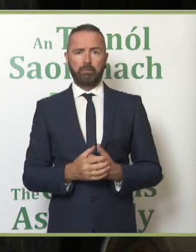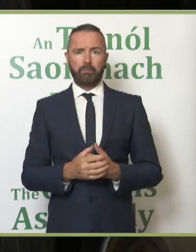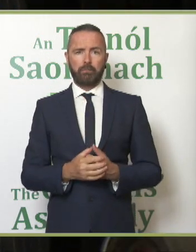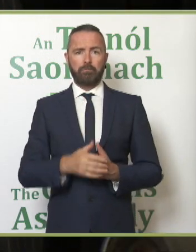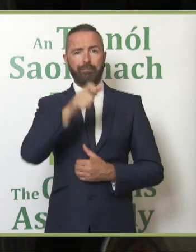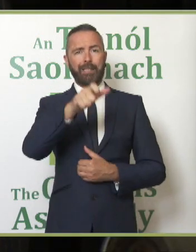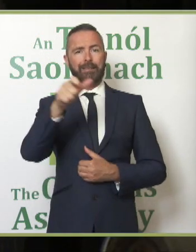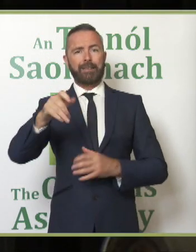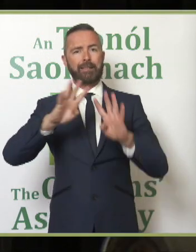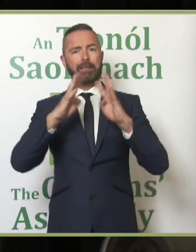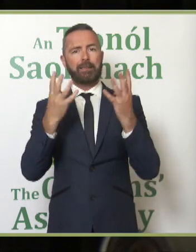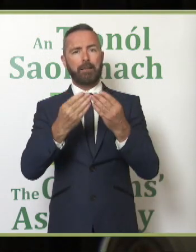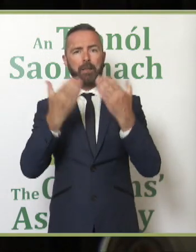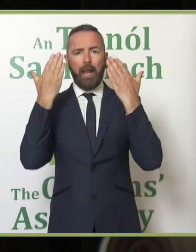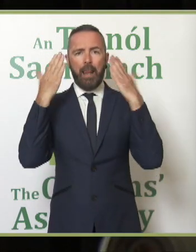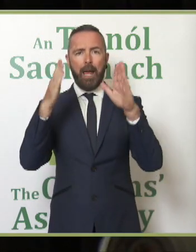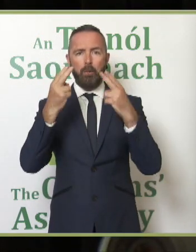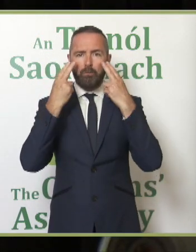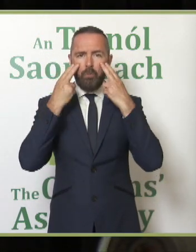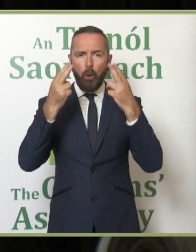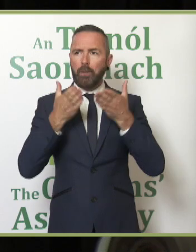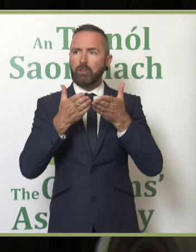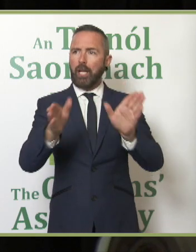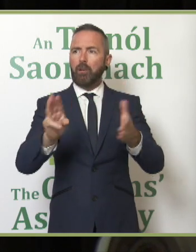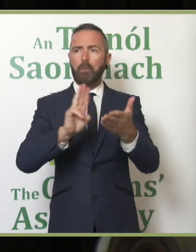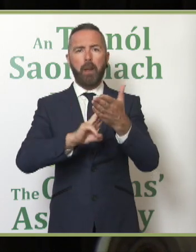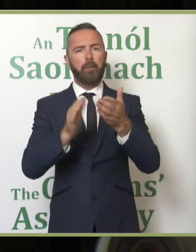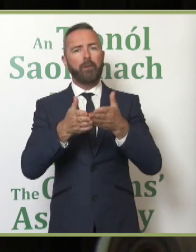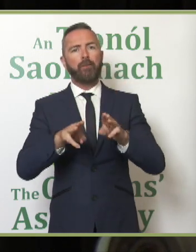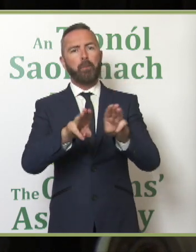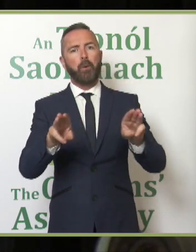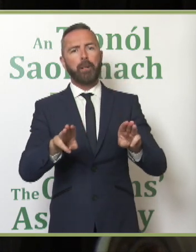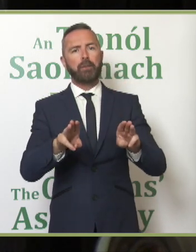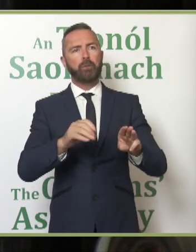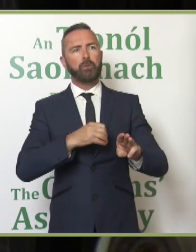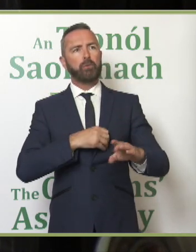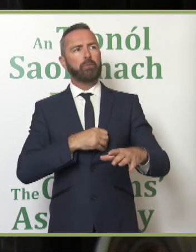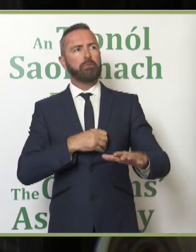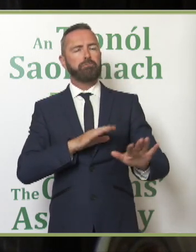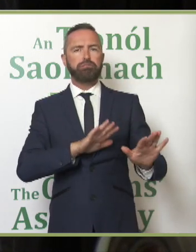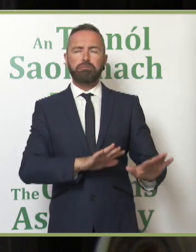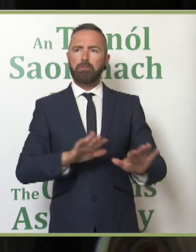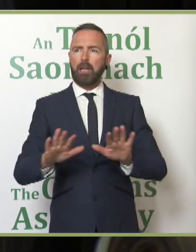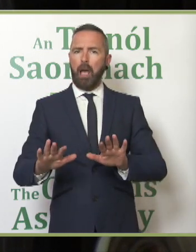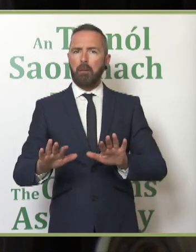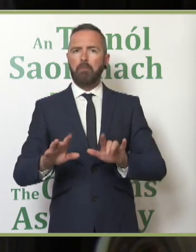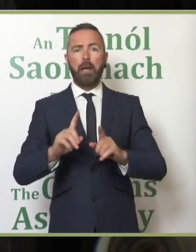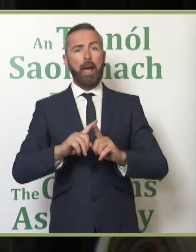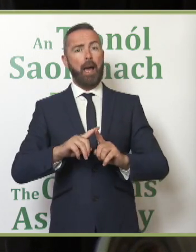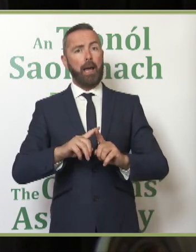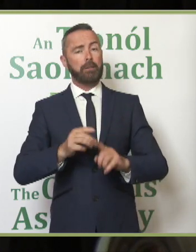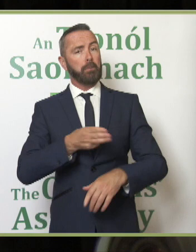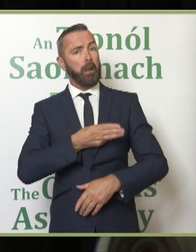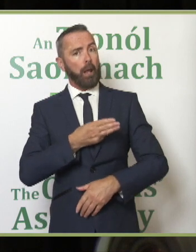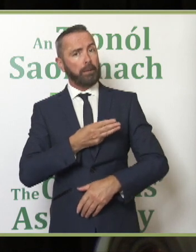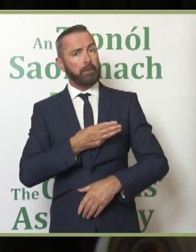assemblies allow people, ordinary general members of the public, to kind of calmly and politely, and